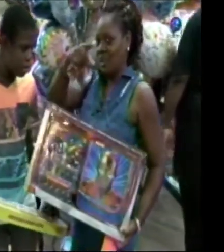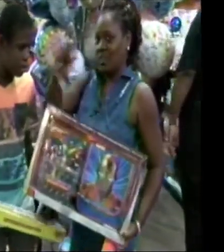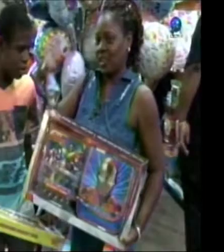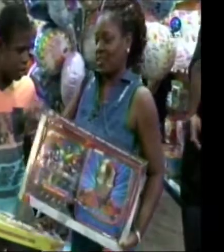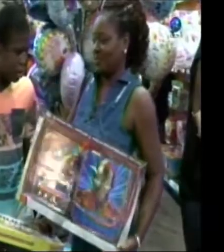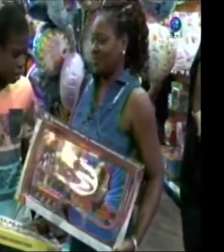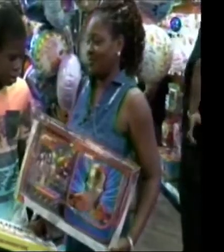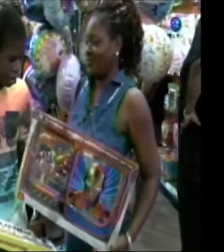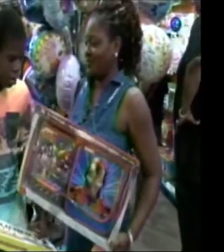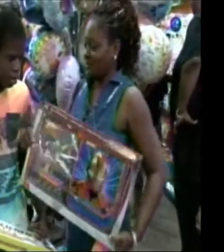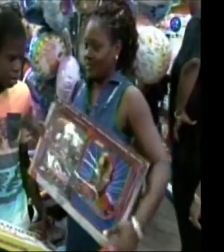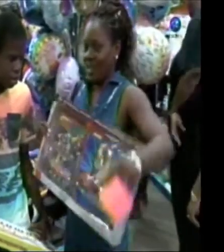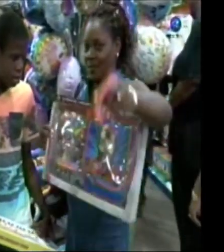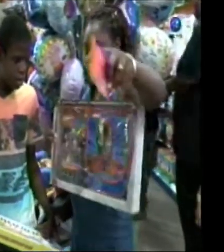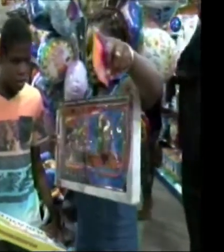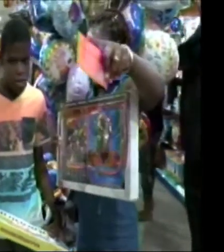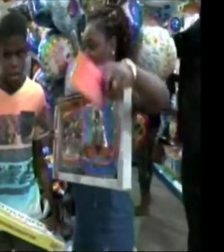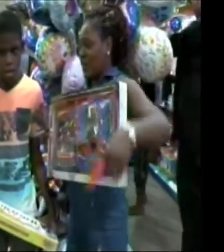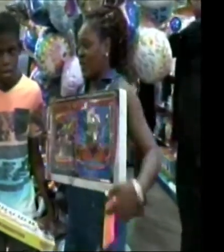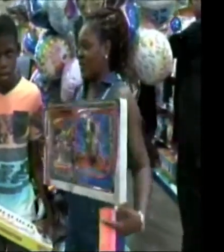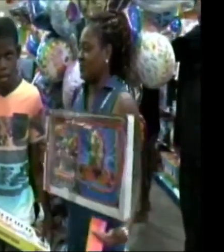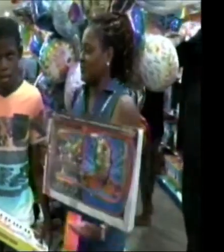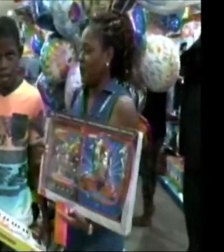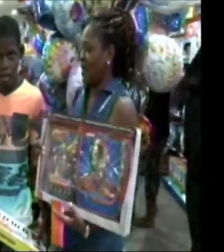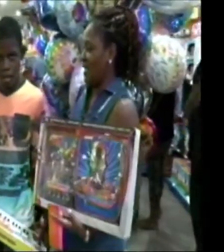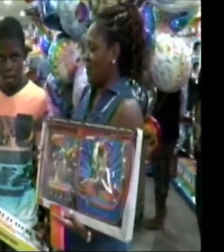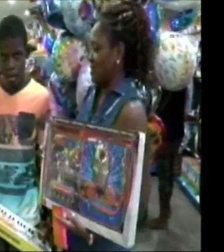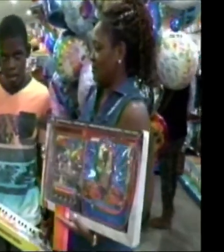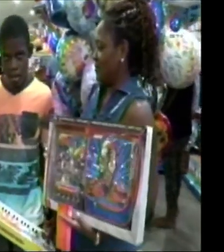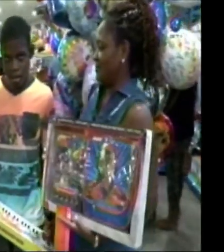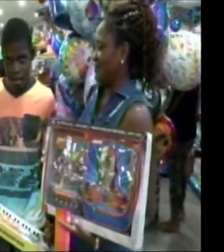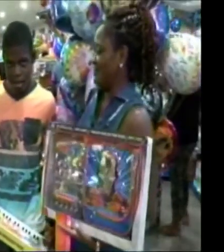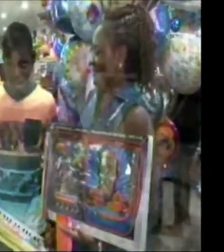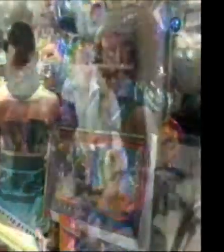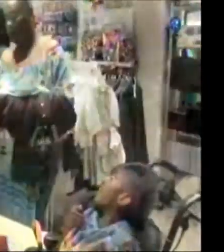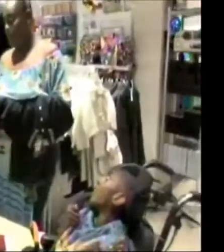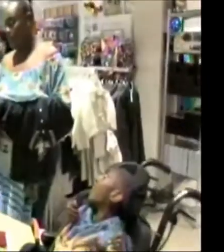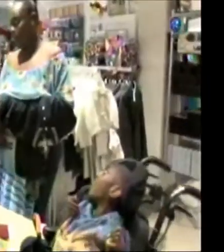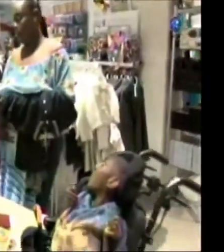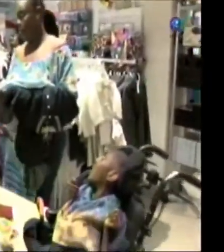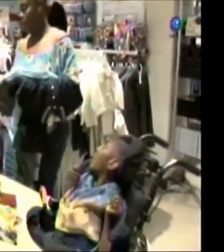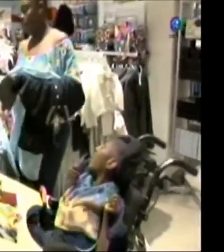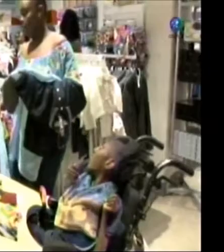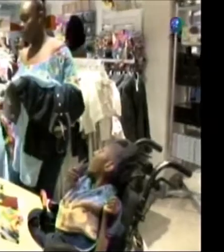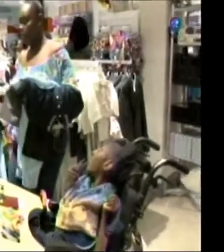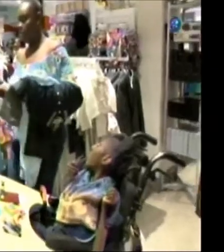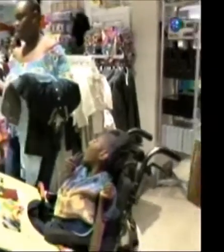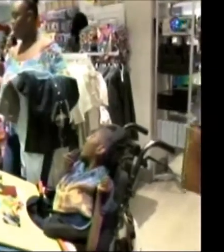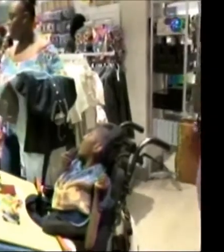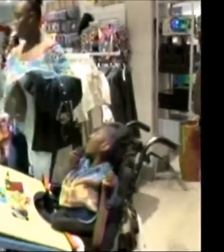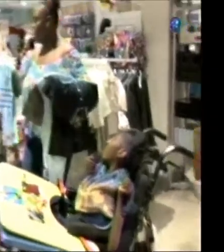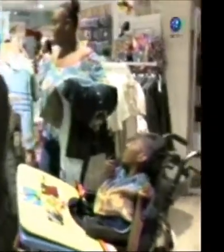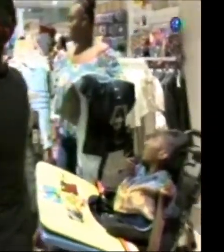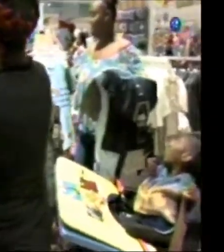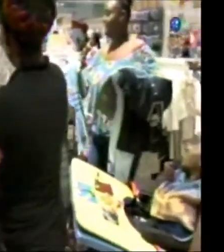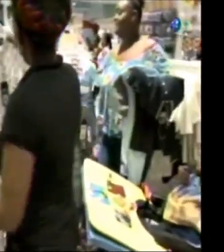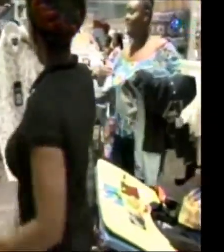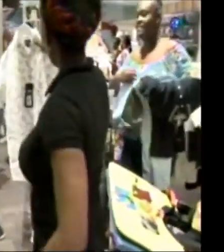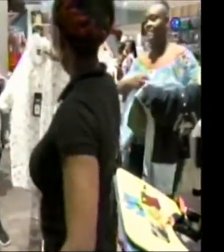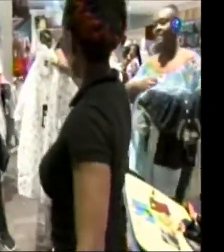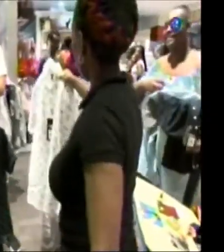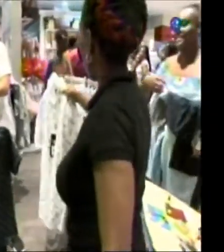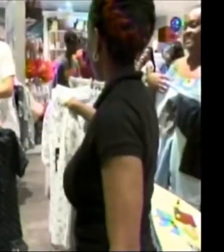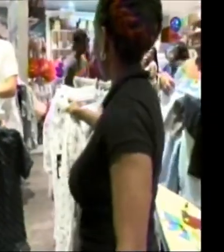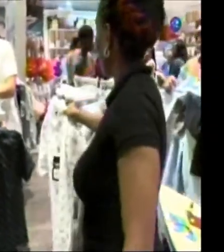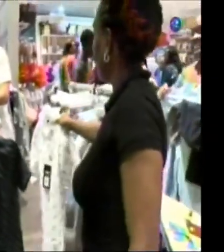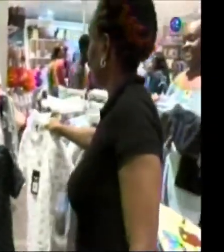needs schools across the island were selected to participate in the event. Ms. Russell says they were chosen from a database of children which